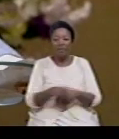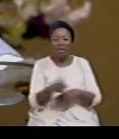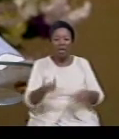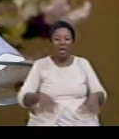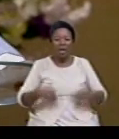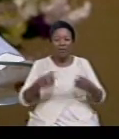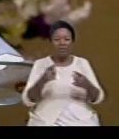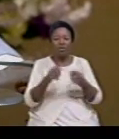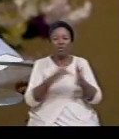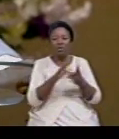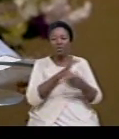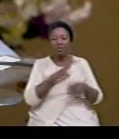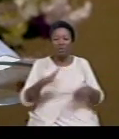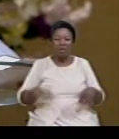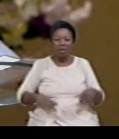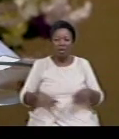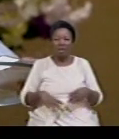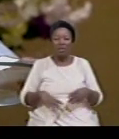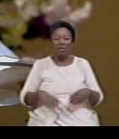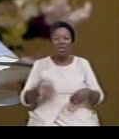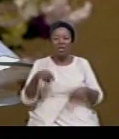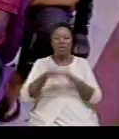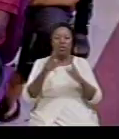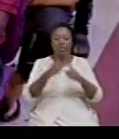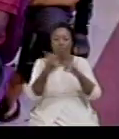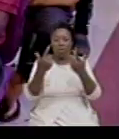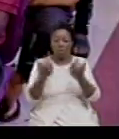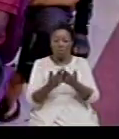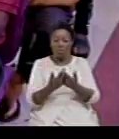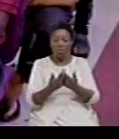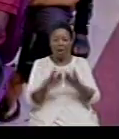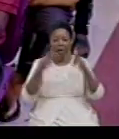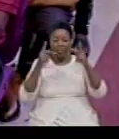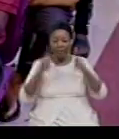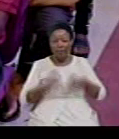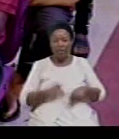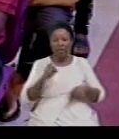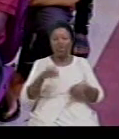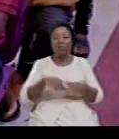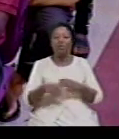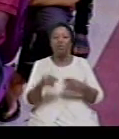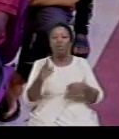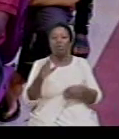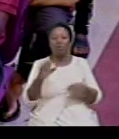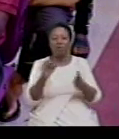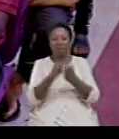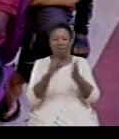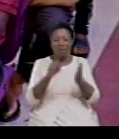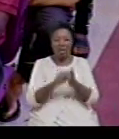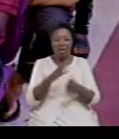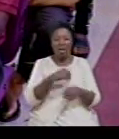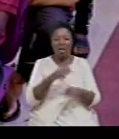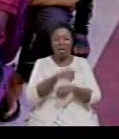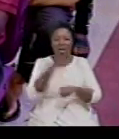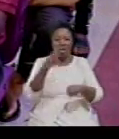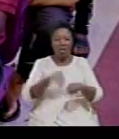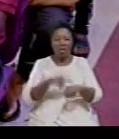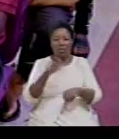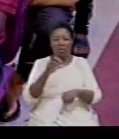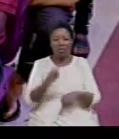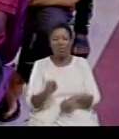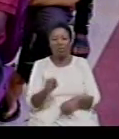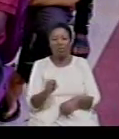locations in your group, your region, your state, and nations.